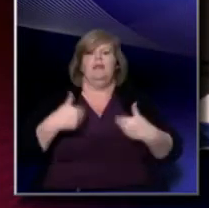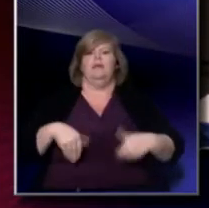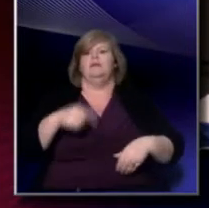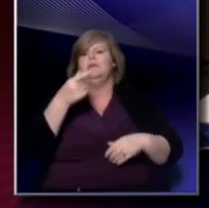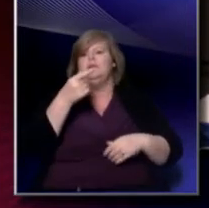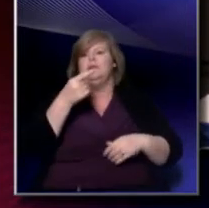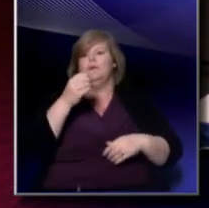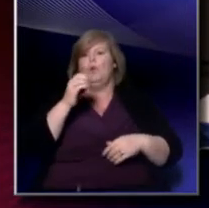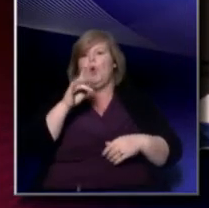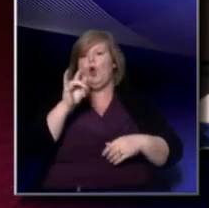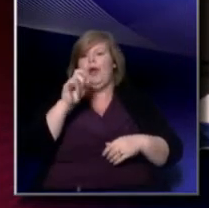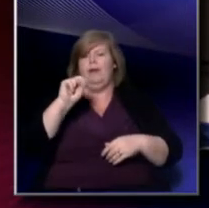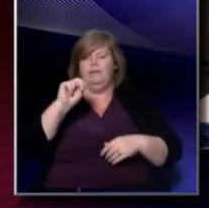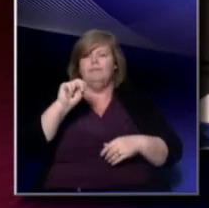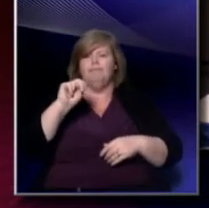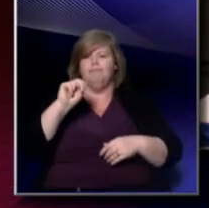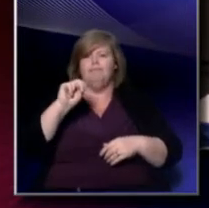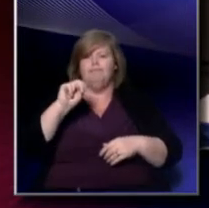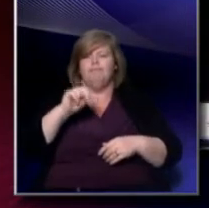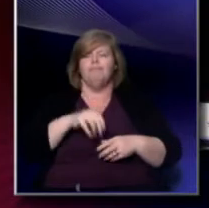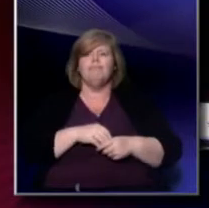much.